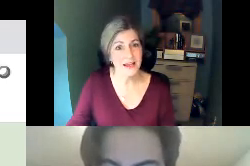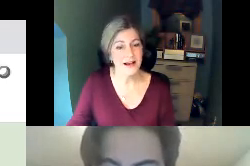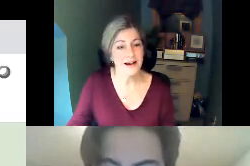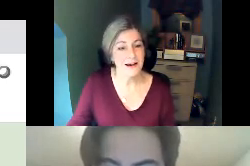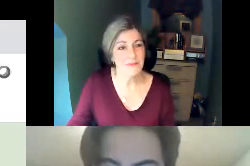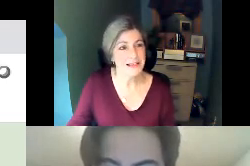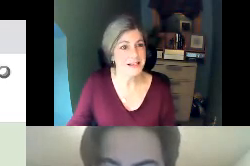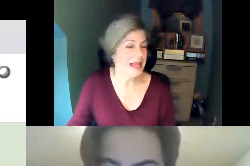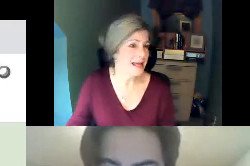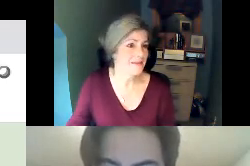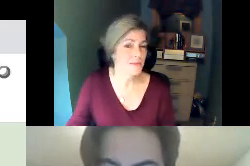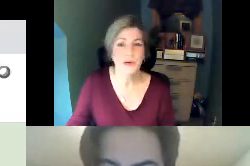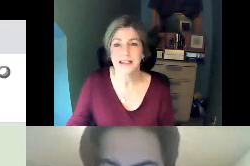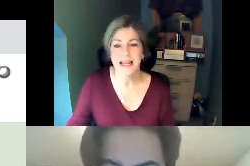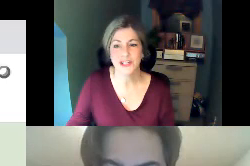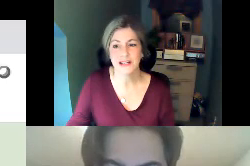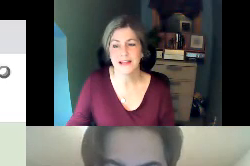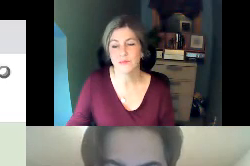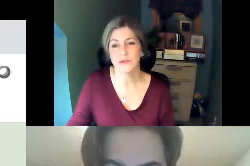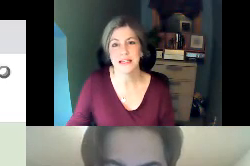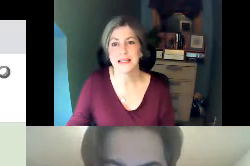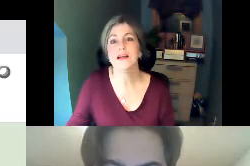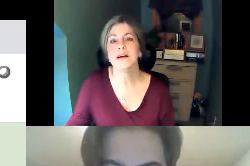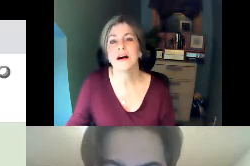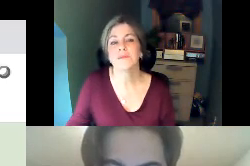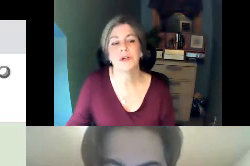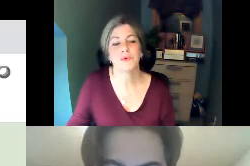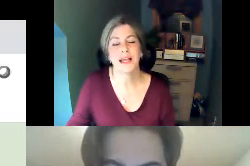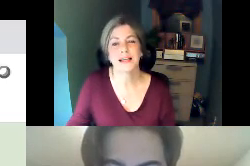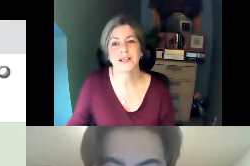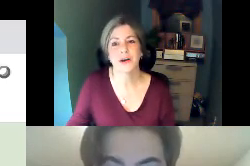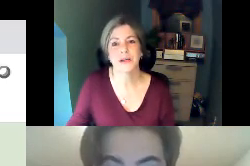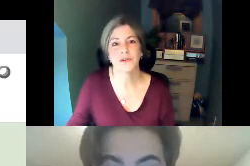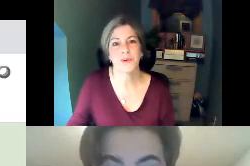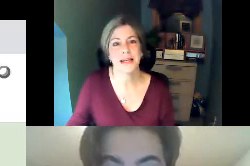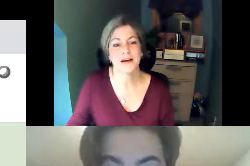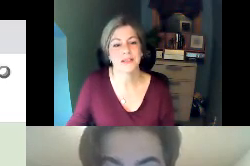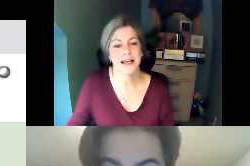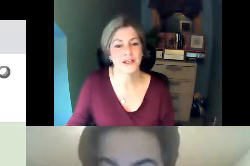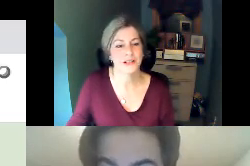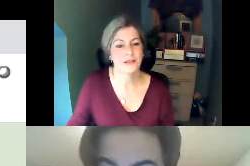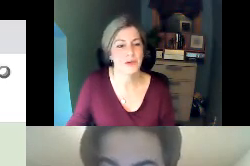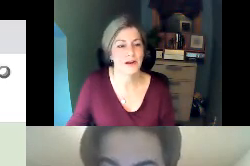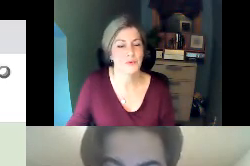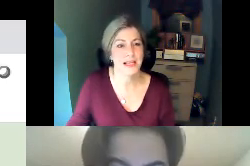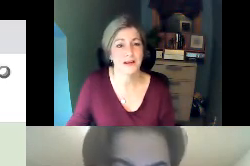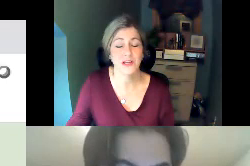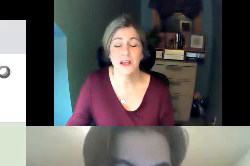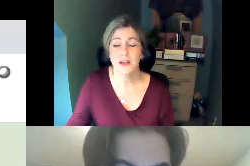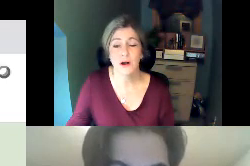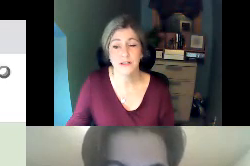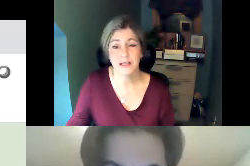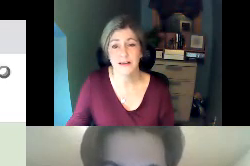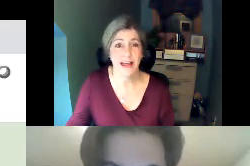now. This is the end of our presentation, and then we'll see who would like to go into a breakout session with our